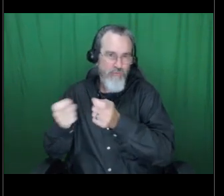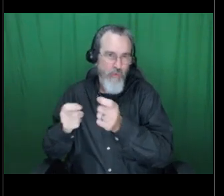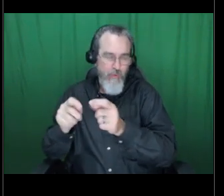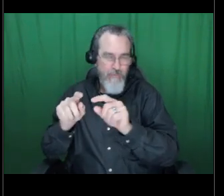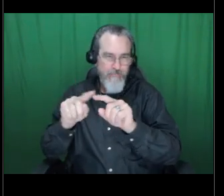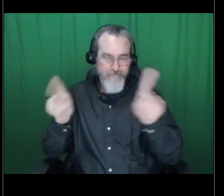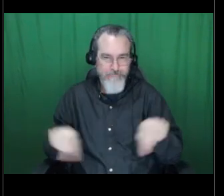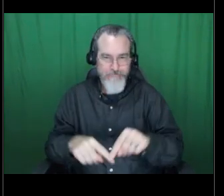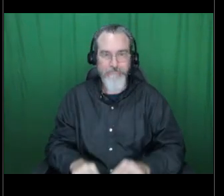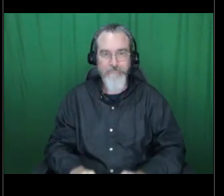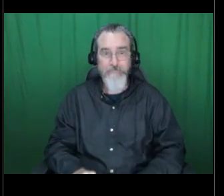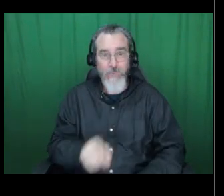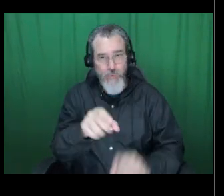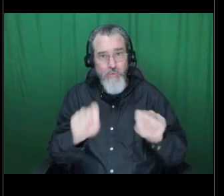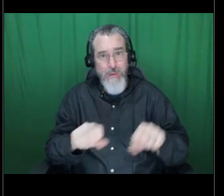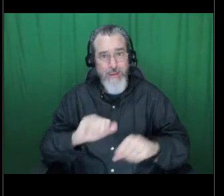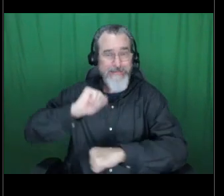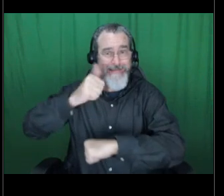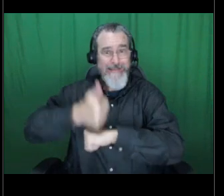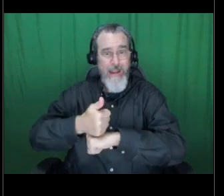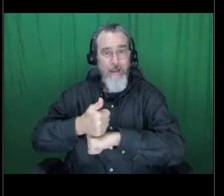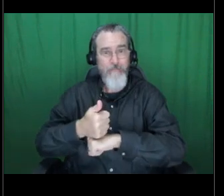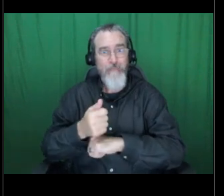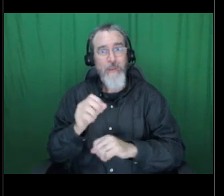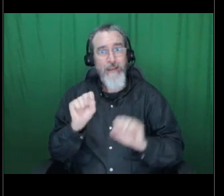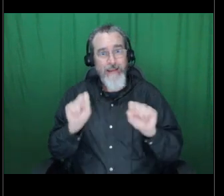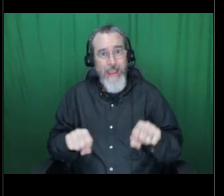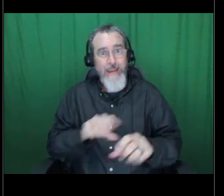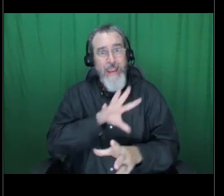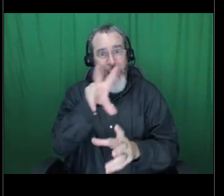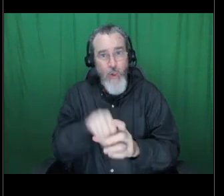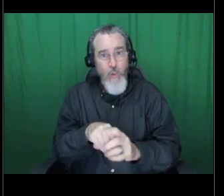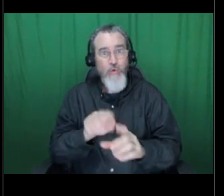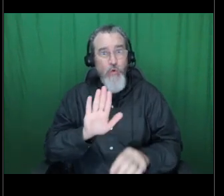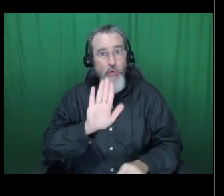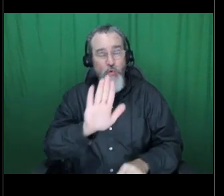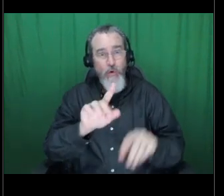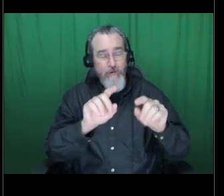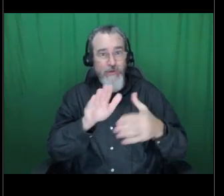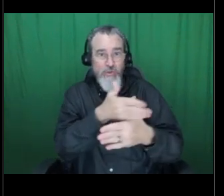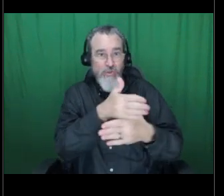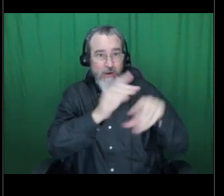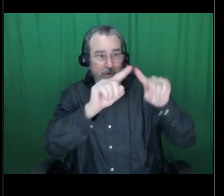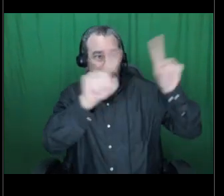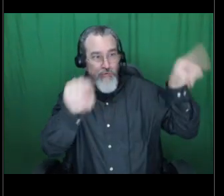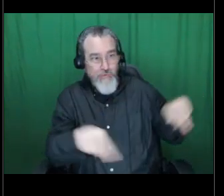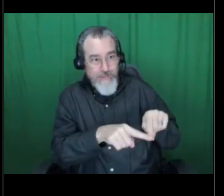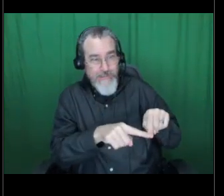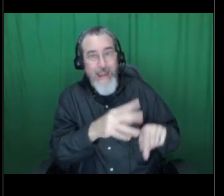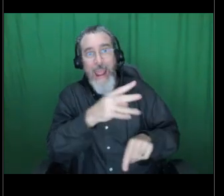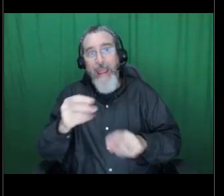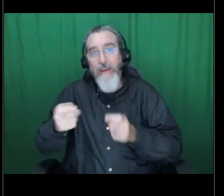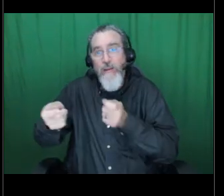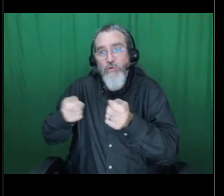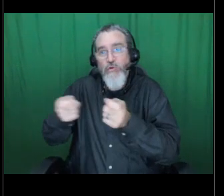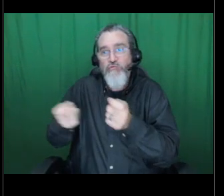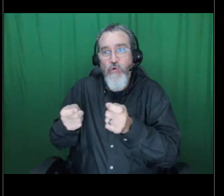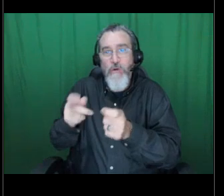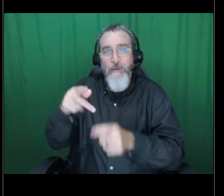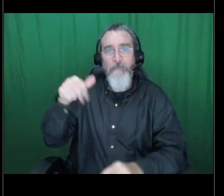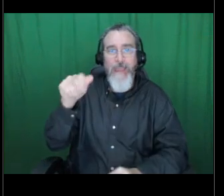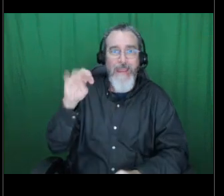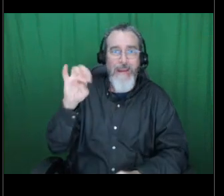dashboard to include the screen that is being shared and the GoToWebinar control panel, or you can move